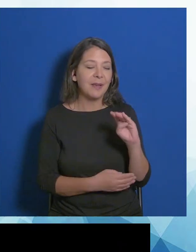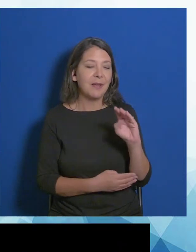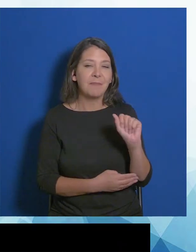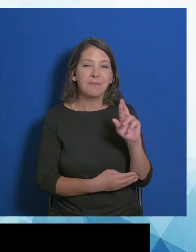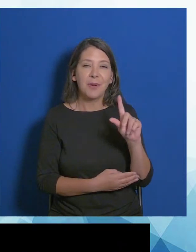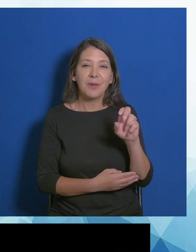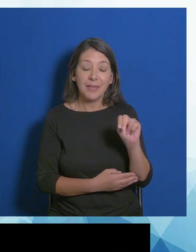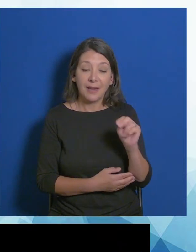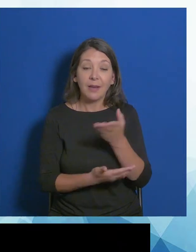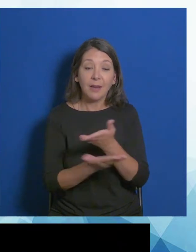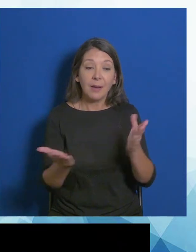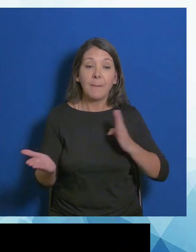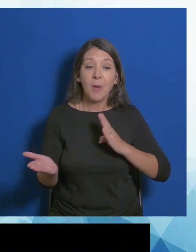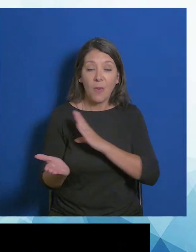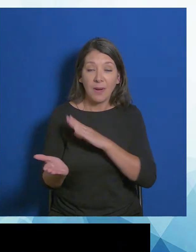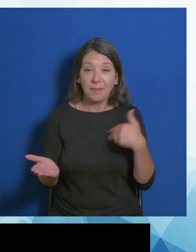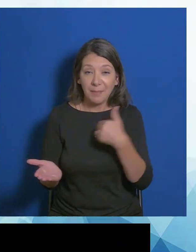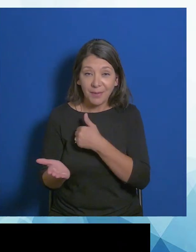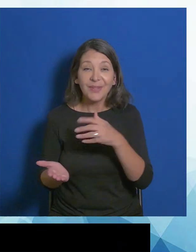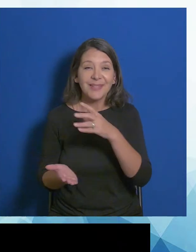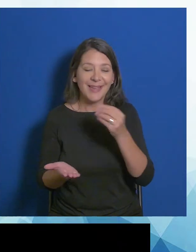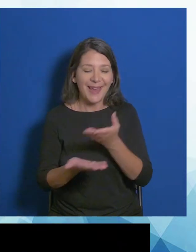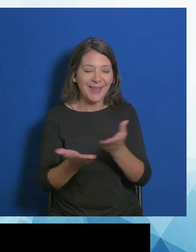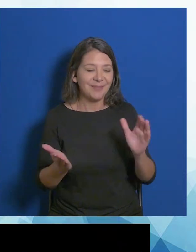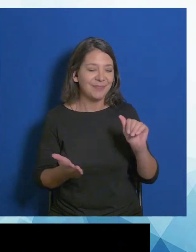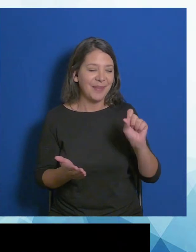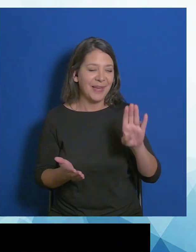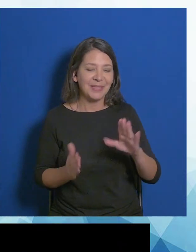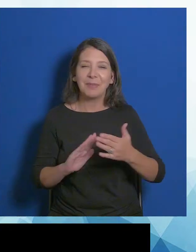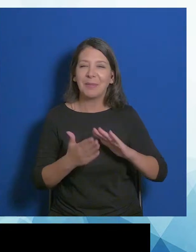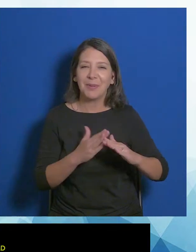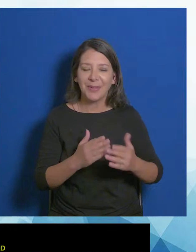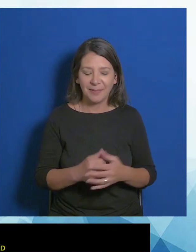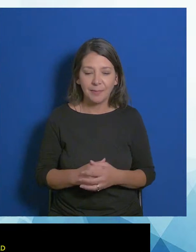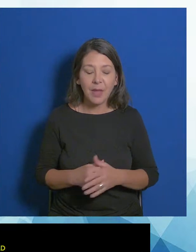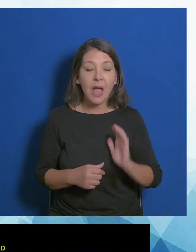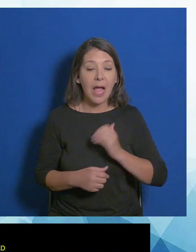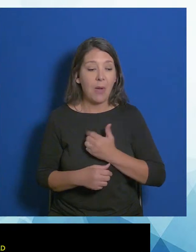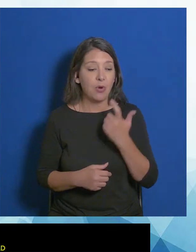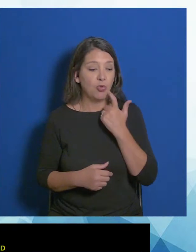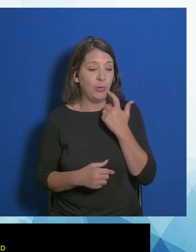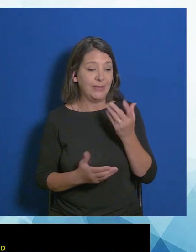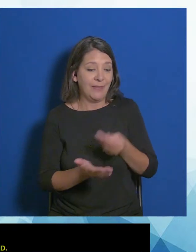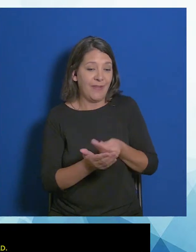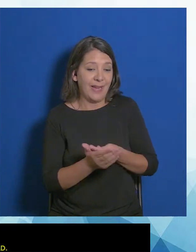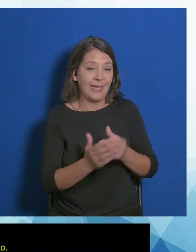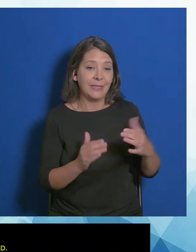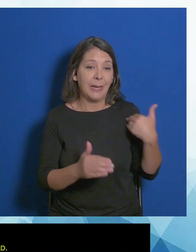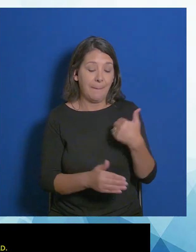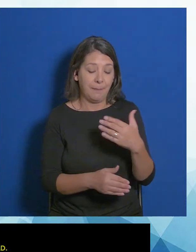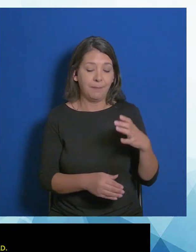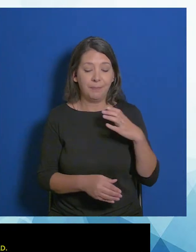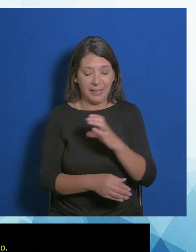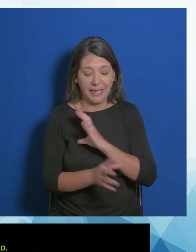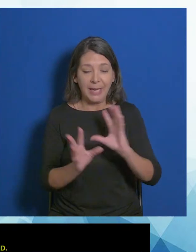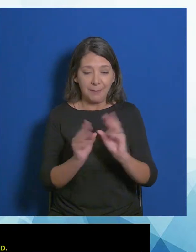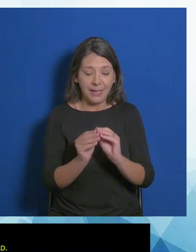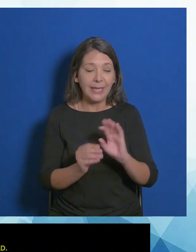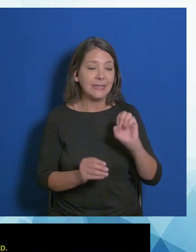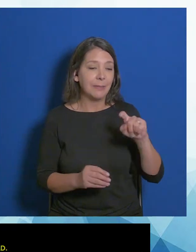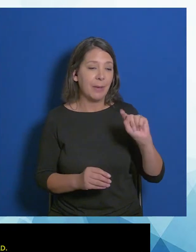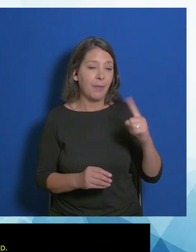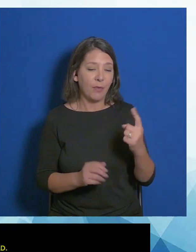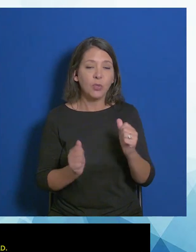board, and ASDB community. Our most recent Financial Committee meeting was held last Thursday, September 1st, with Board Member